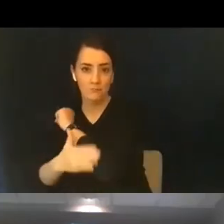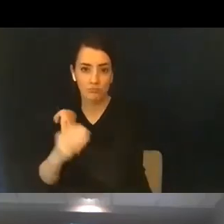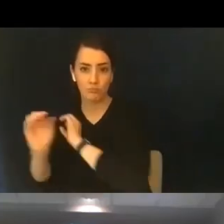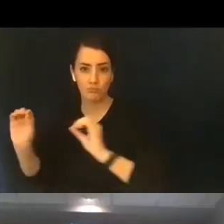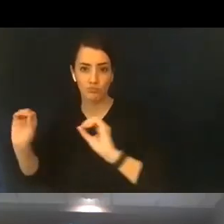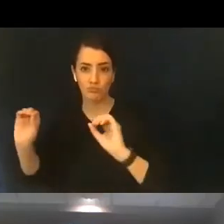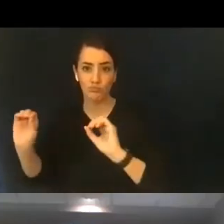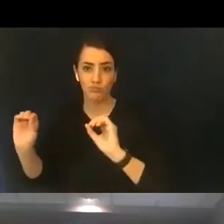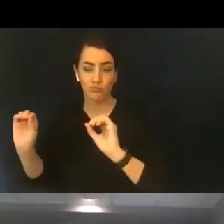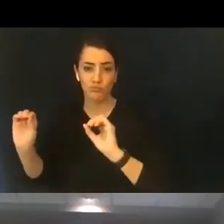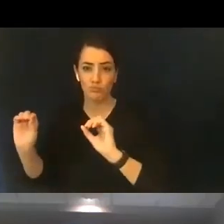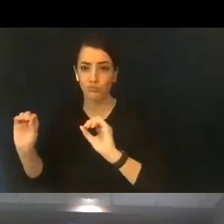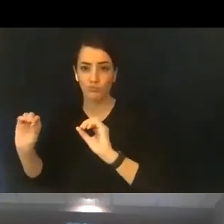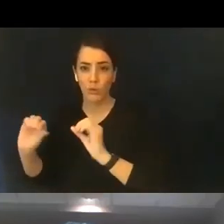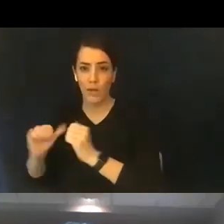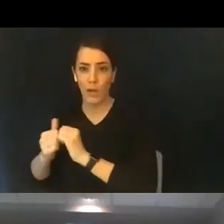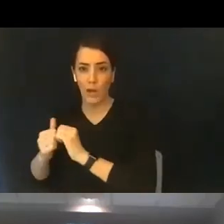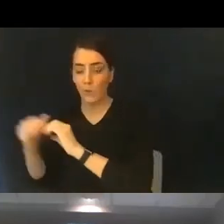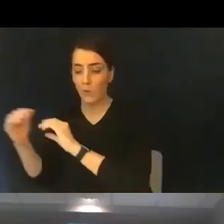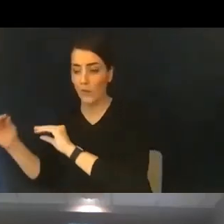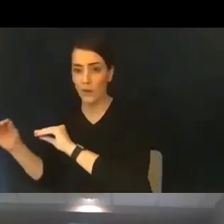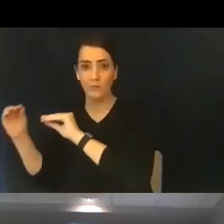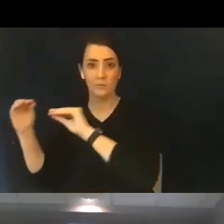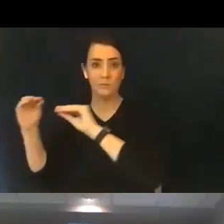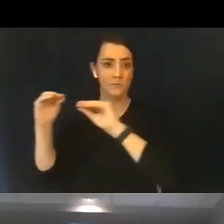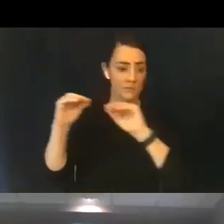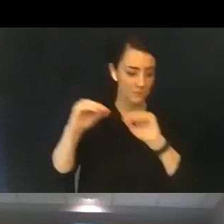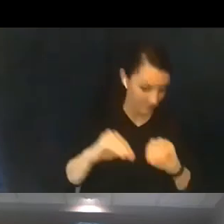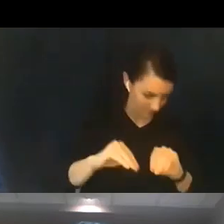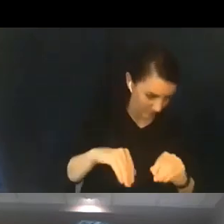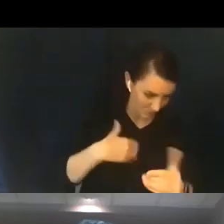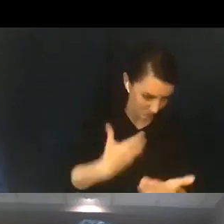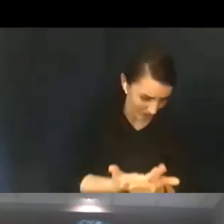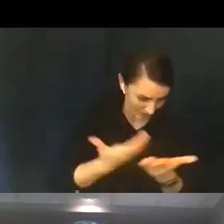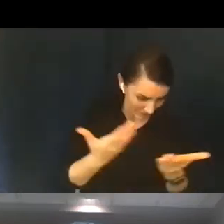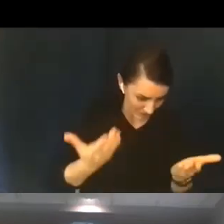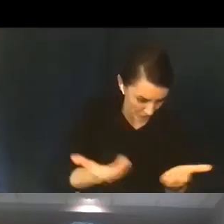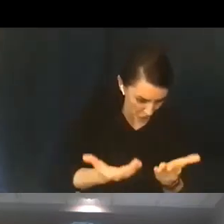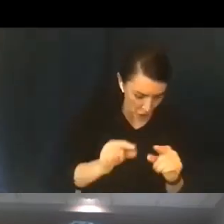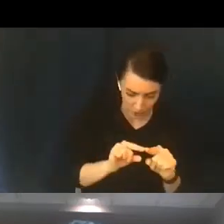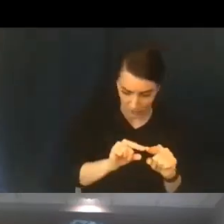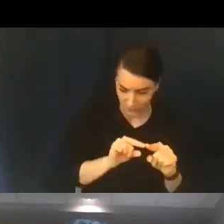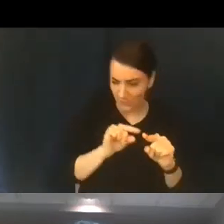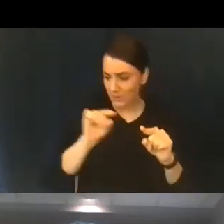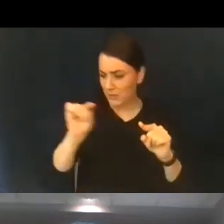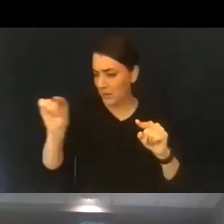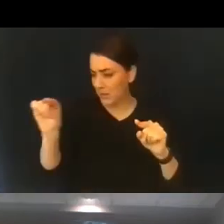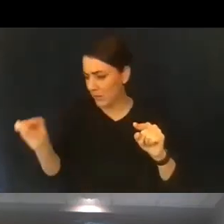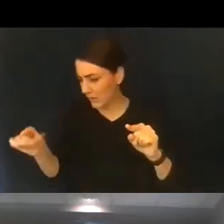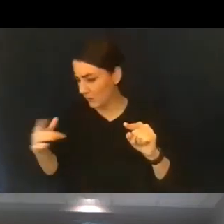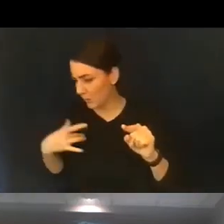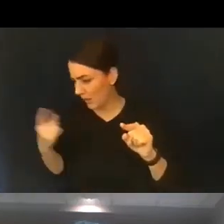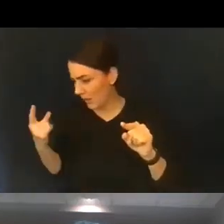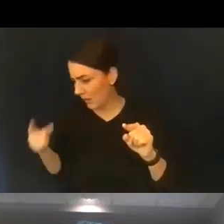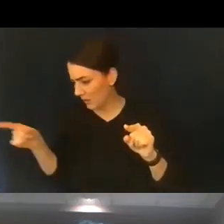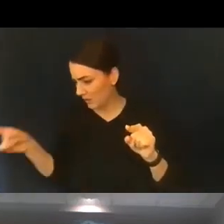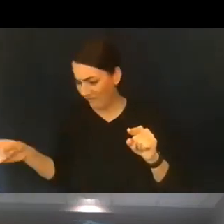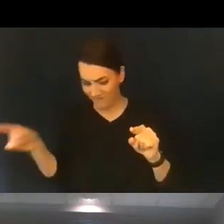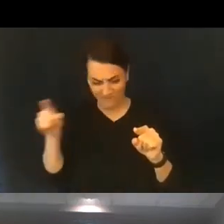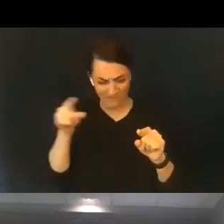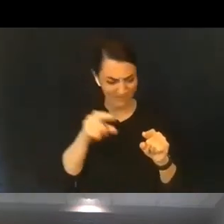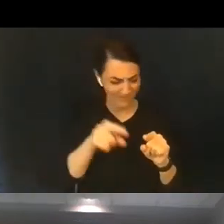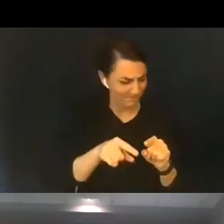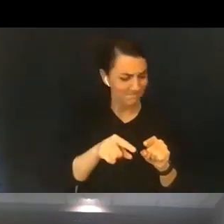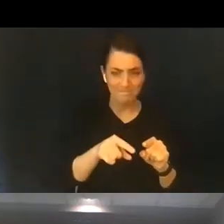when they arrived and what happened before they arrived. And I think it's important to connect that, because